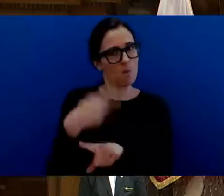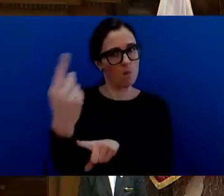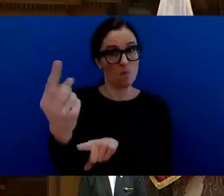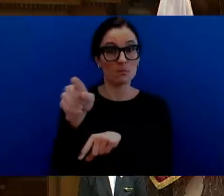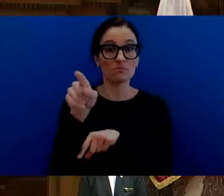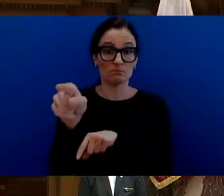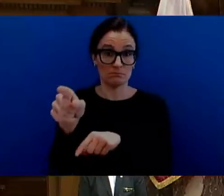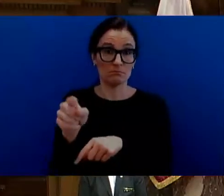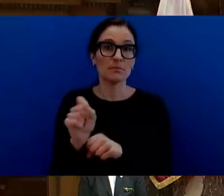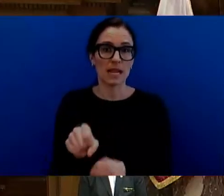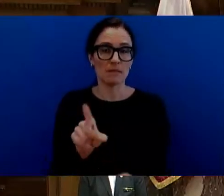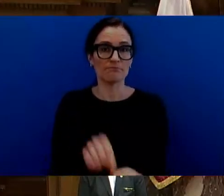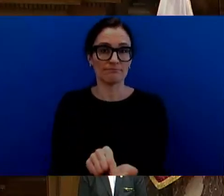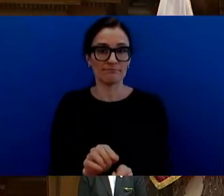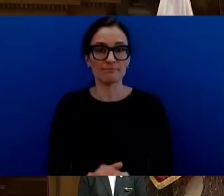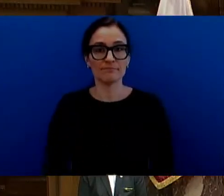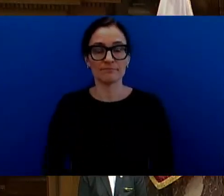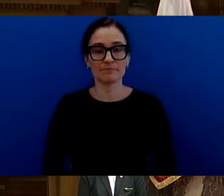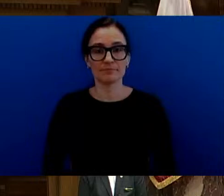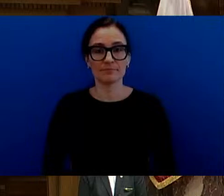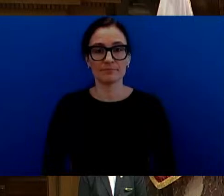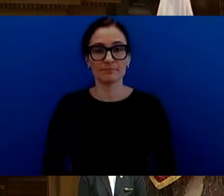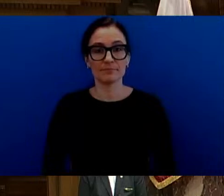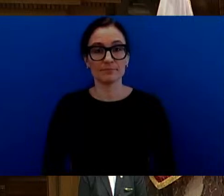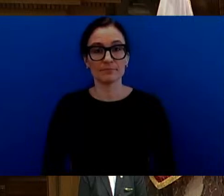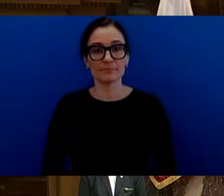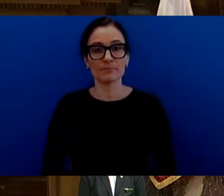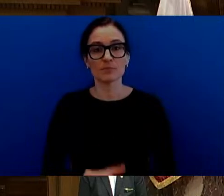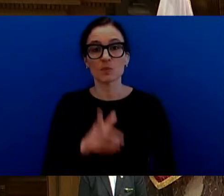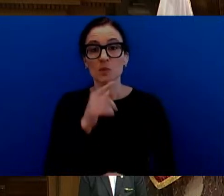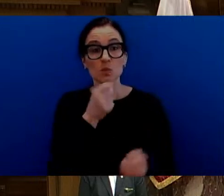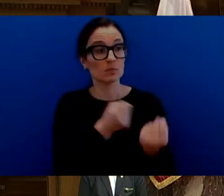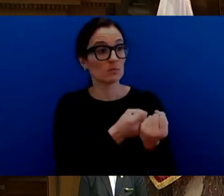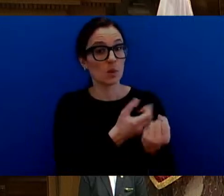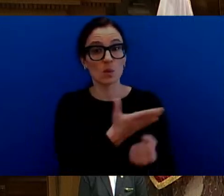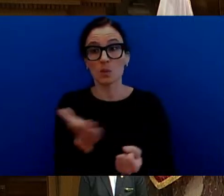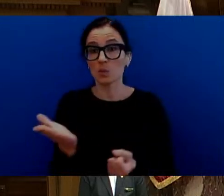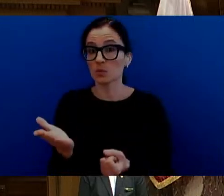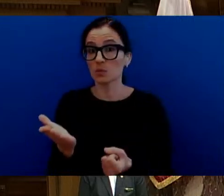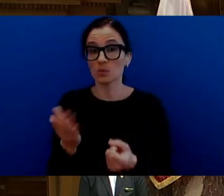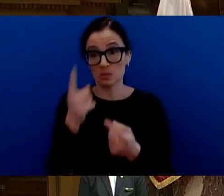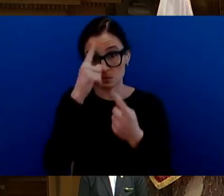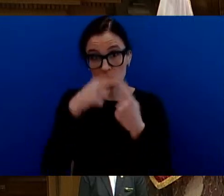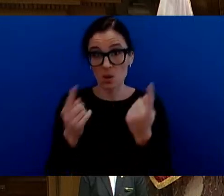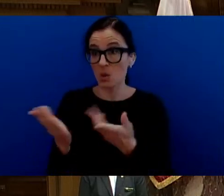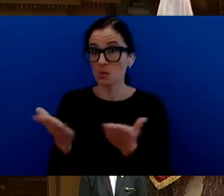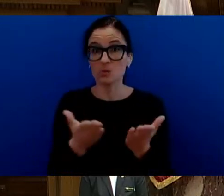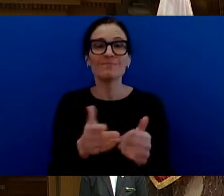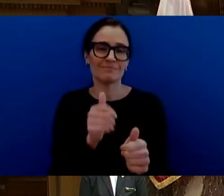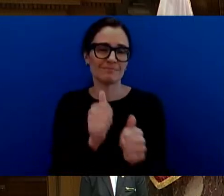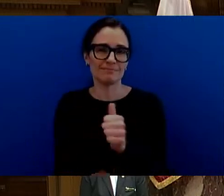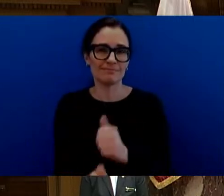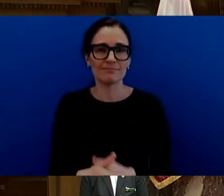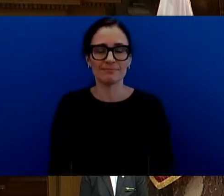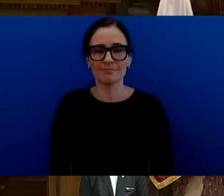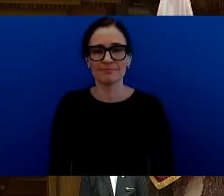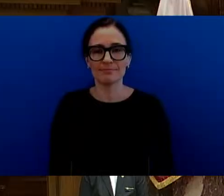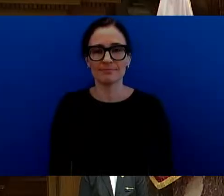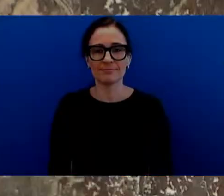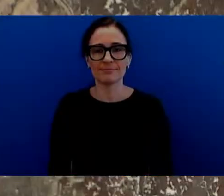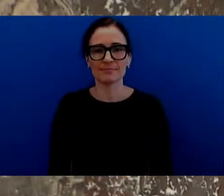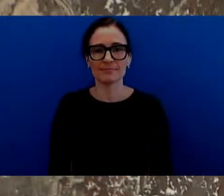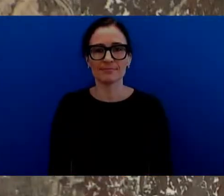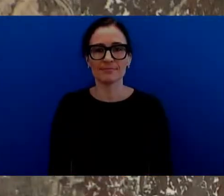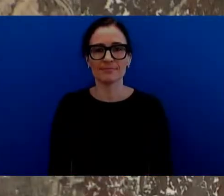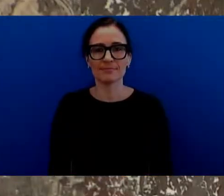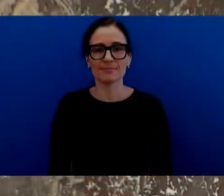question. All those in favor say aye. Aye. Opposed? Motion carried. Premier. Honourable Speaker, I move that the Select Standing Committee of this